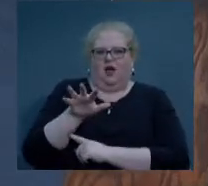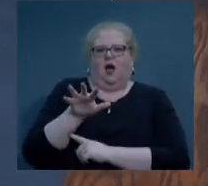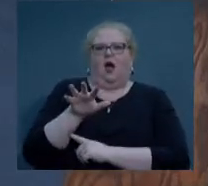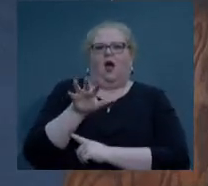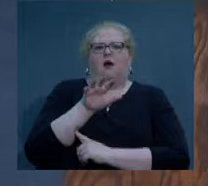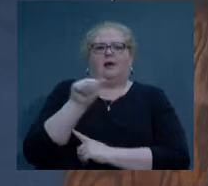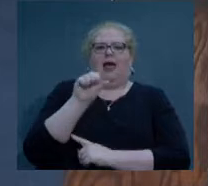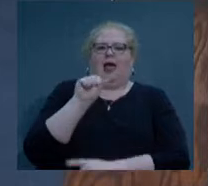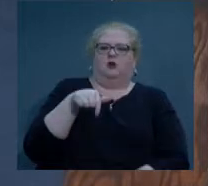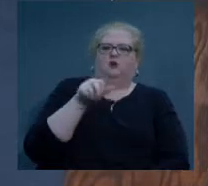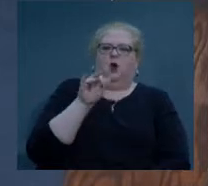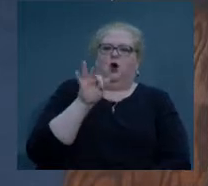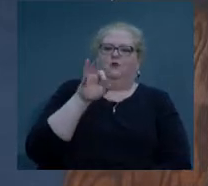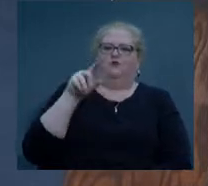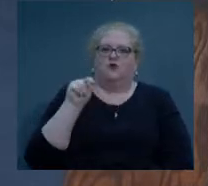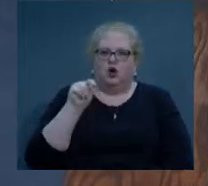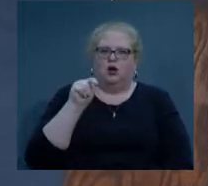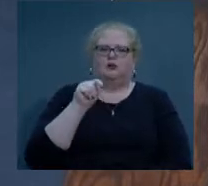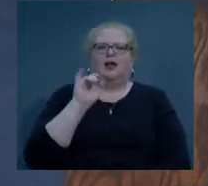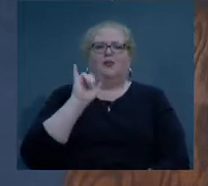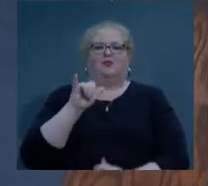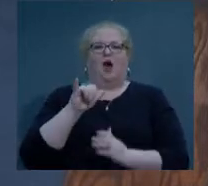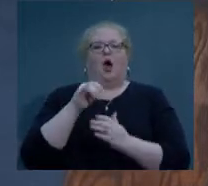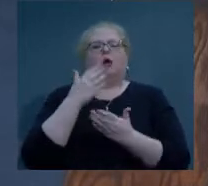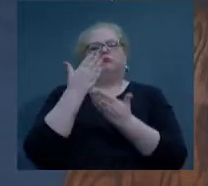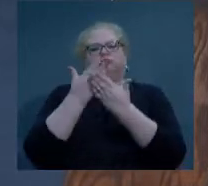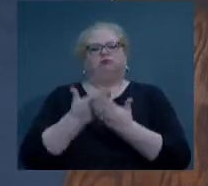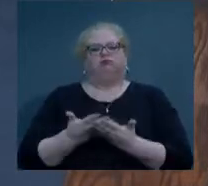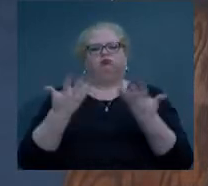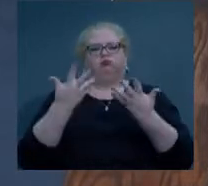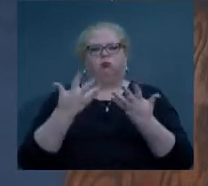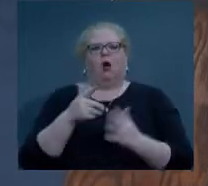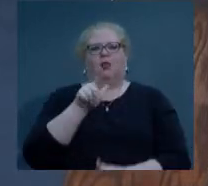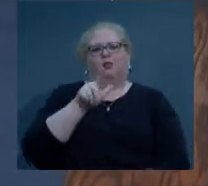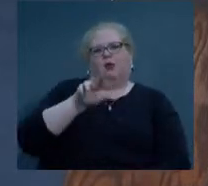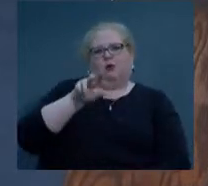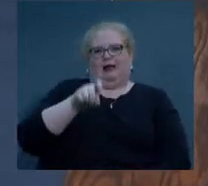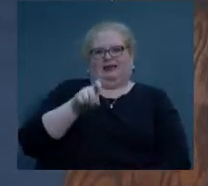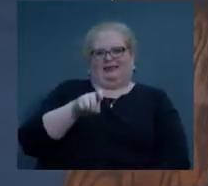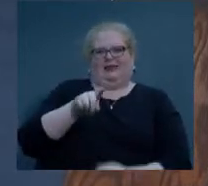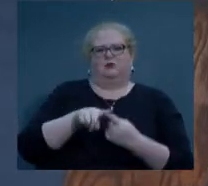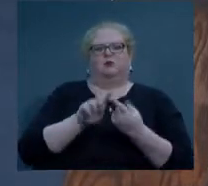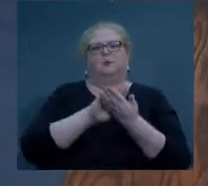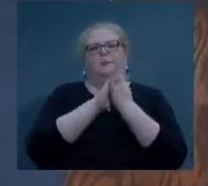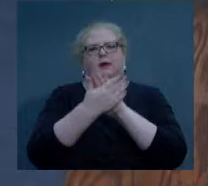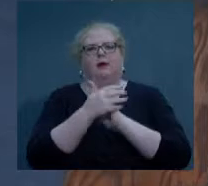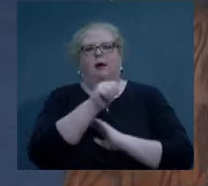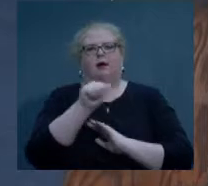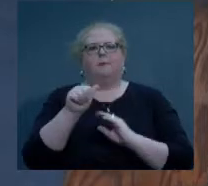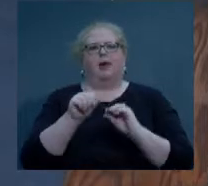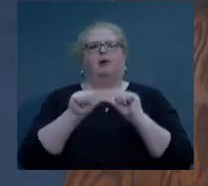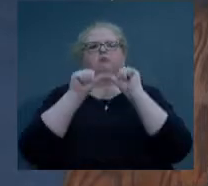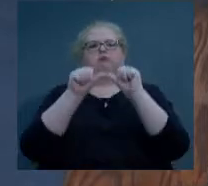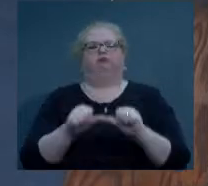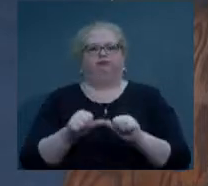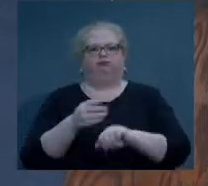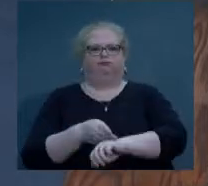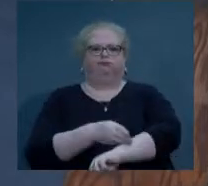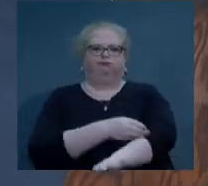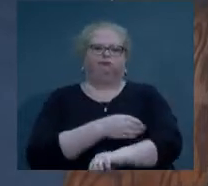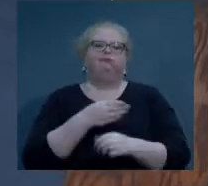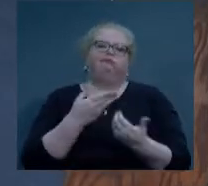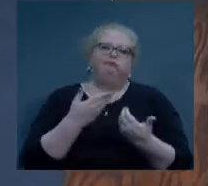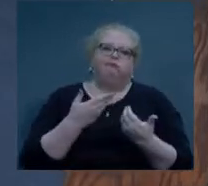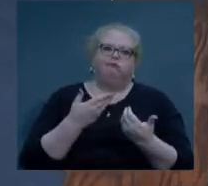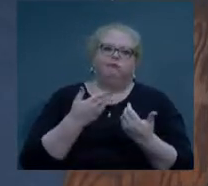sales side. So those factors, we believe, are representative of what Little Rock needs in order to continue to be a progressive city. So I would ask for your support based on